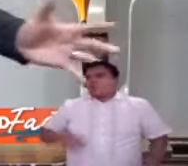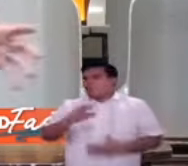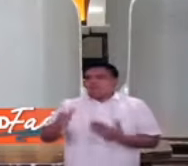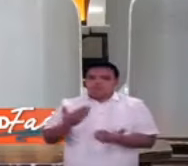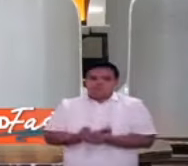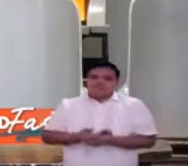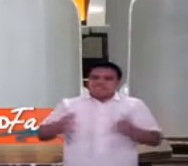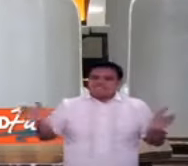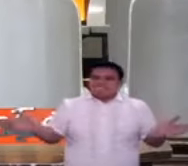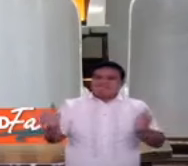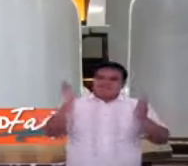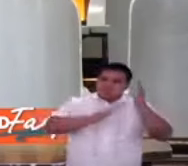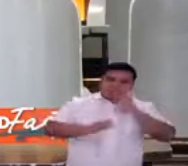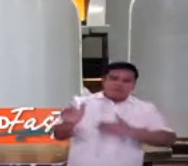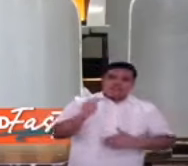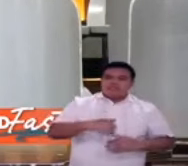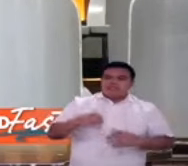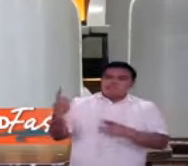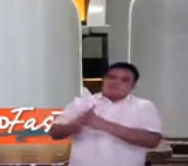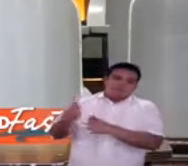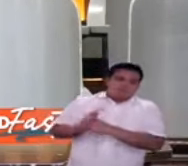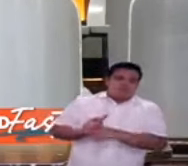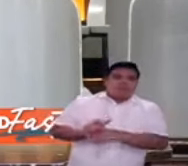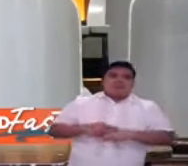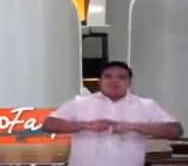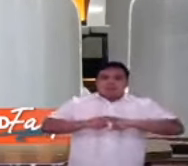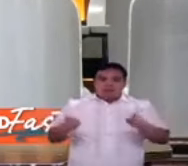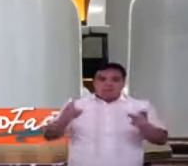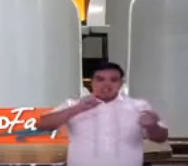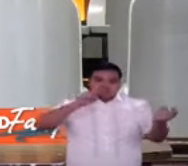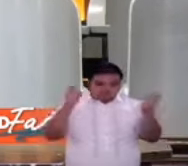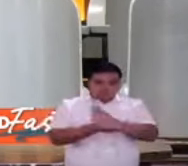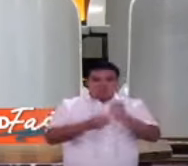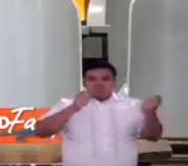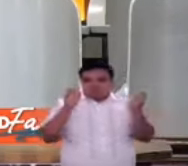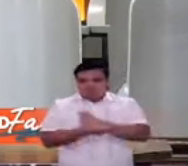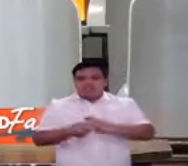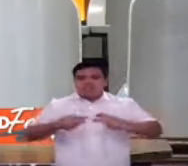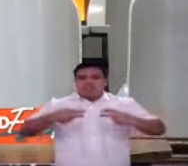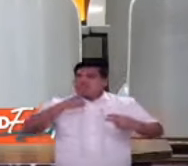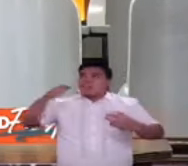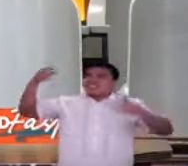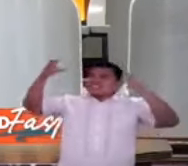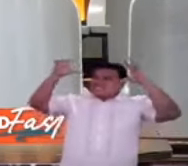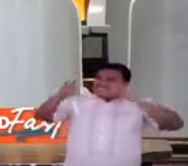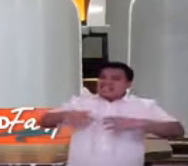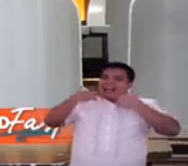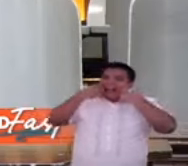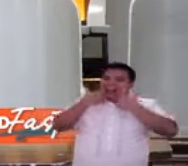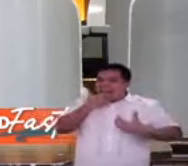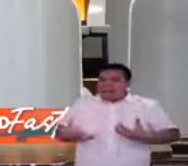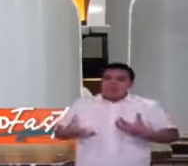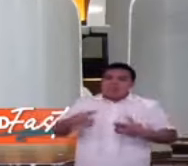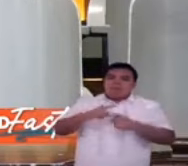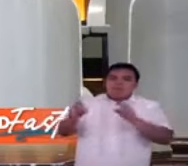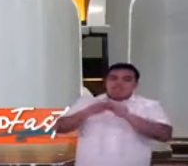they are exposed and they are challenged with so many obstacles and, you know, changes in not only in the weather but also in the